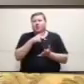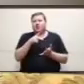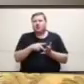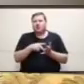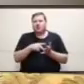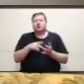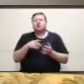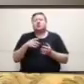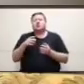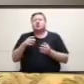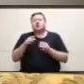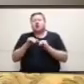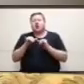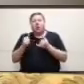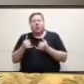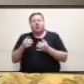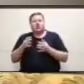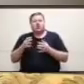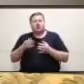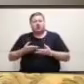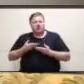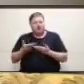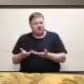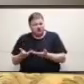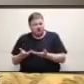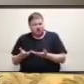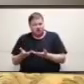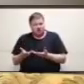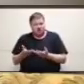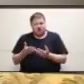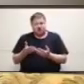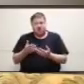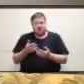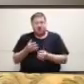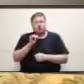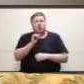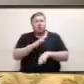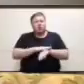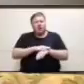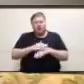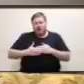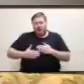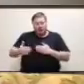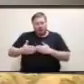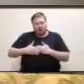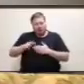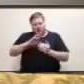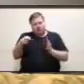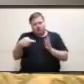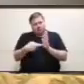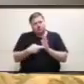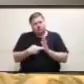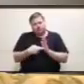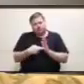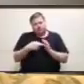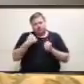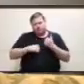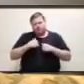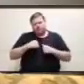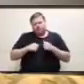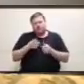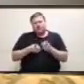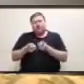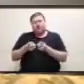corporate services. So what was your initial designated duration for your role as an acting director